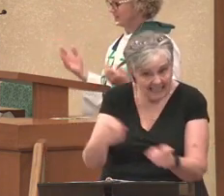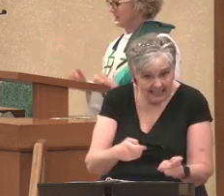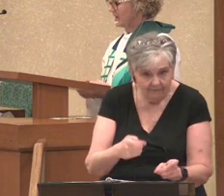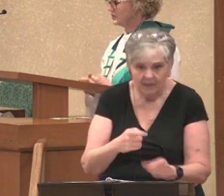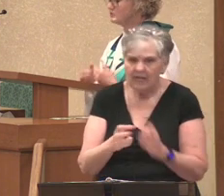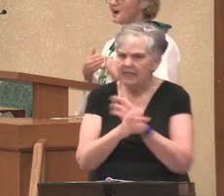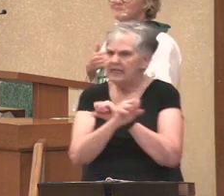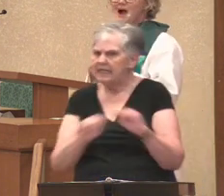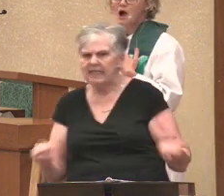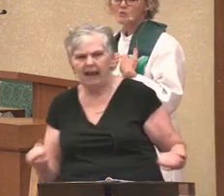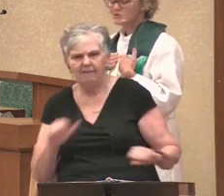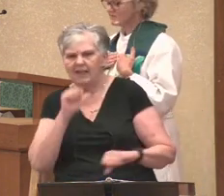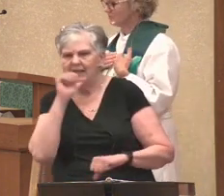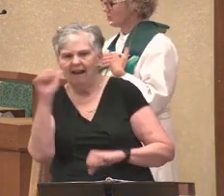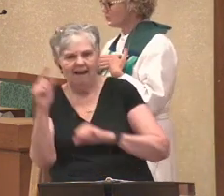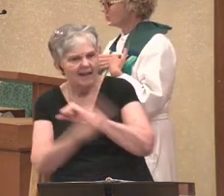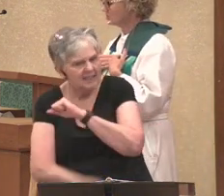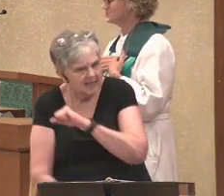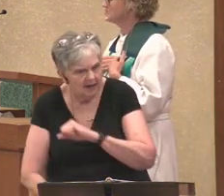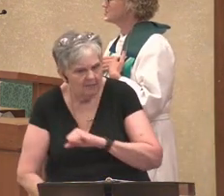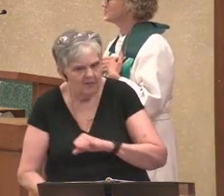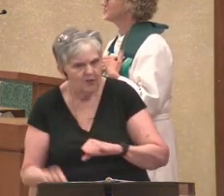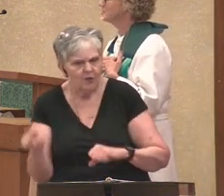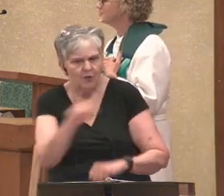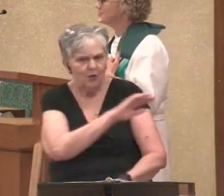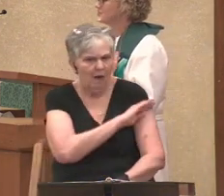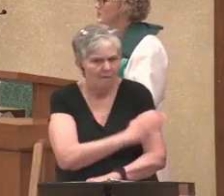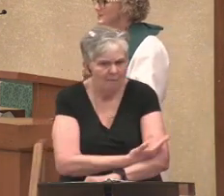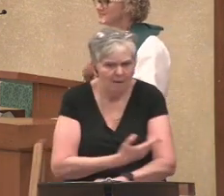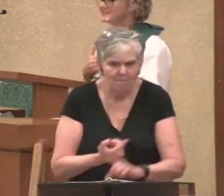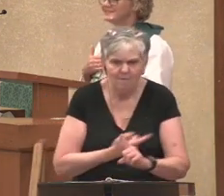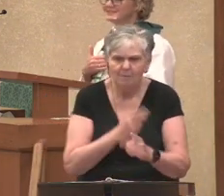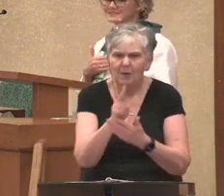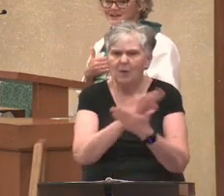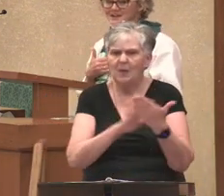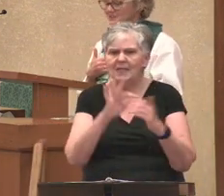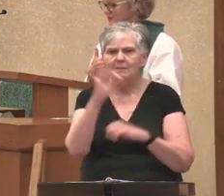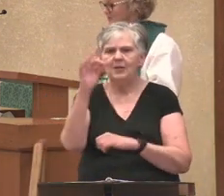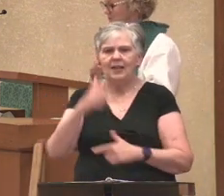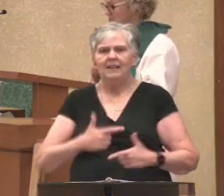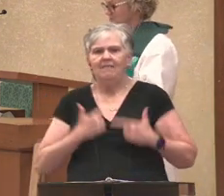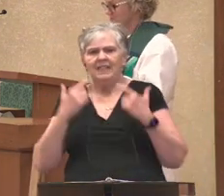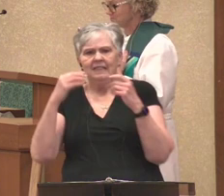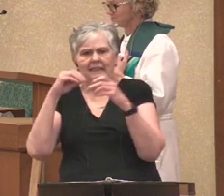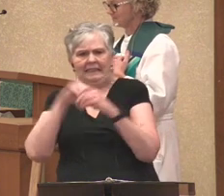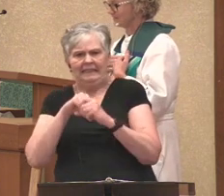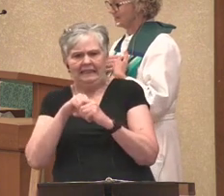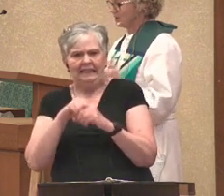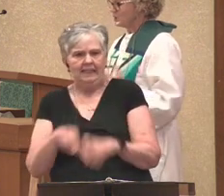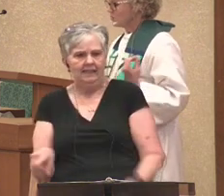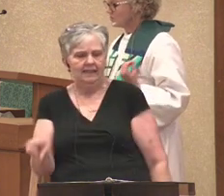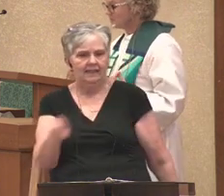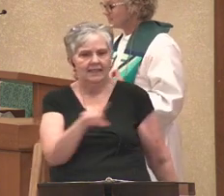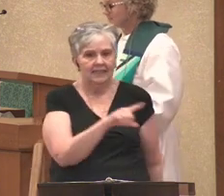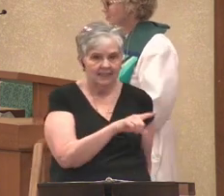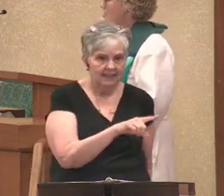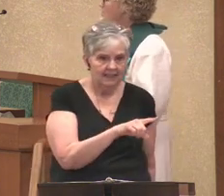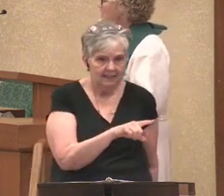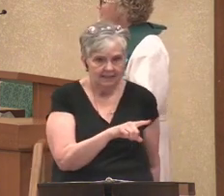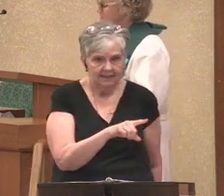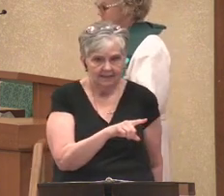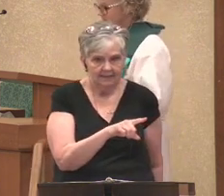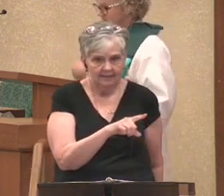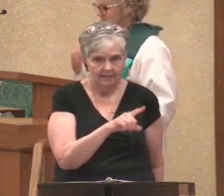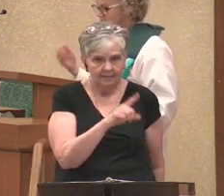condemned, and you have power from the Holy Spirit living right inside of you. When we set